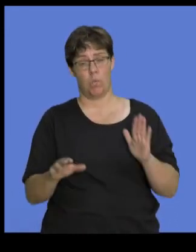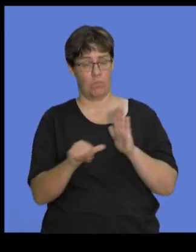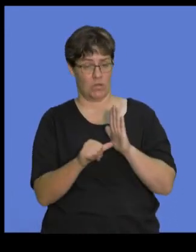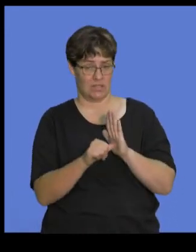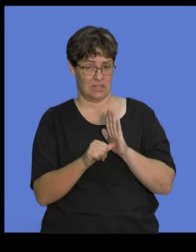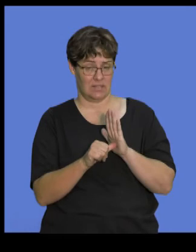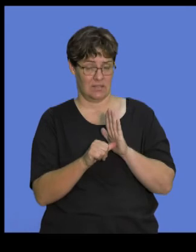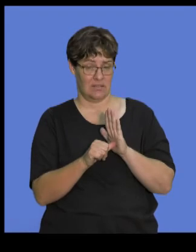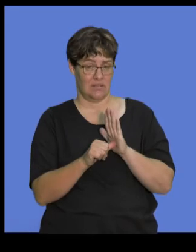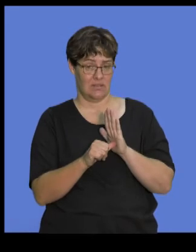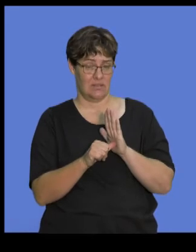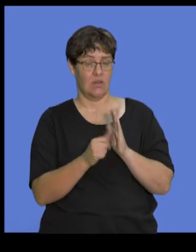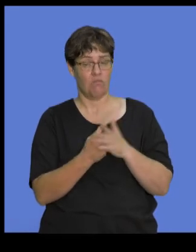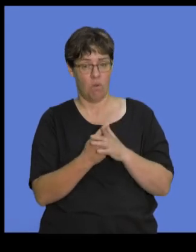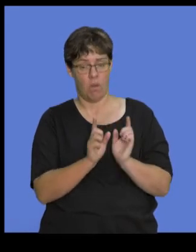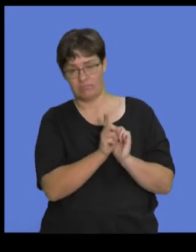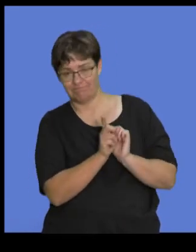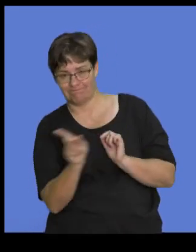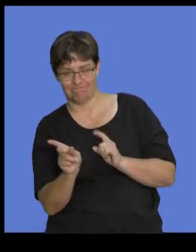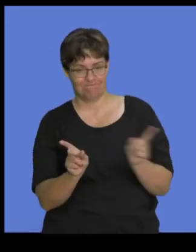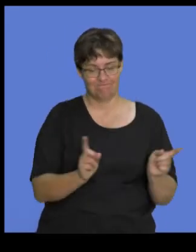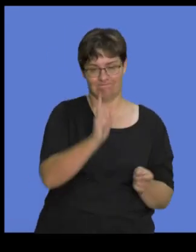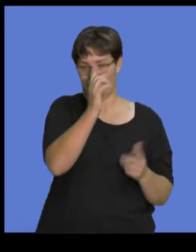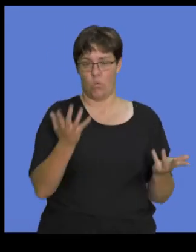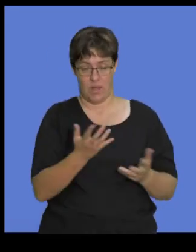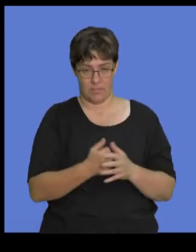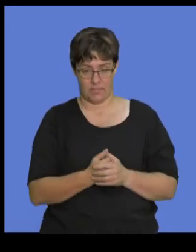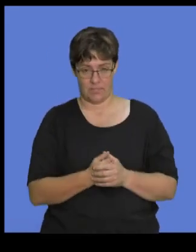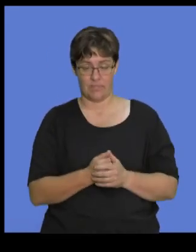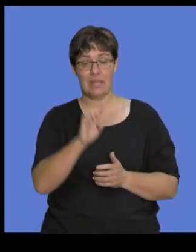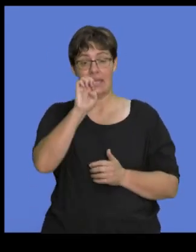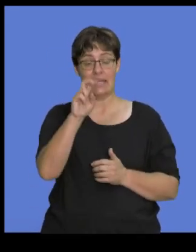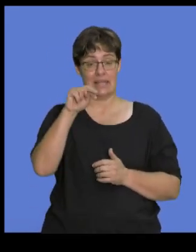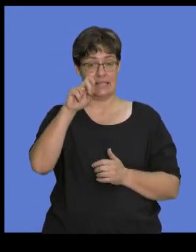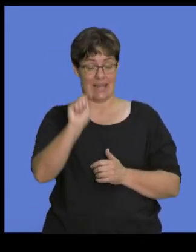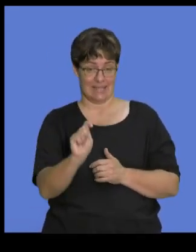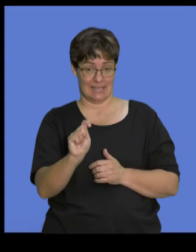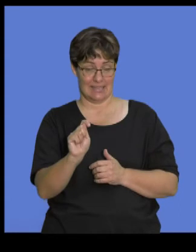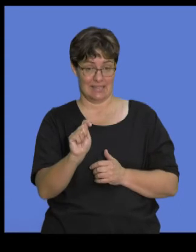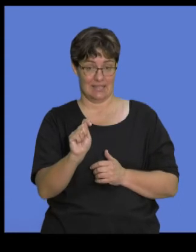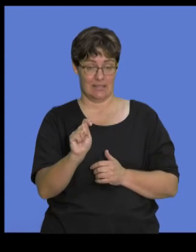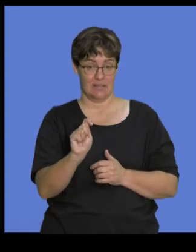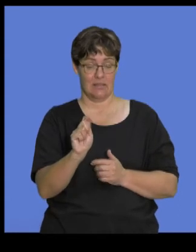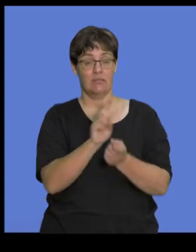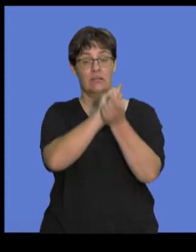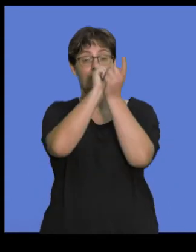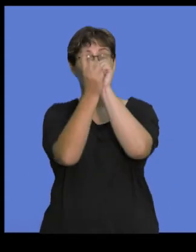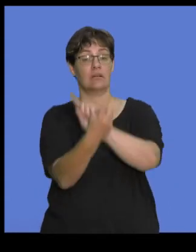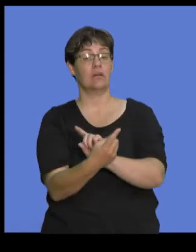terms of the direction, okay? So E net, in this case,